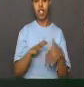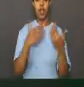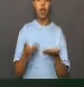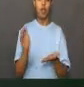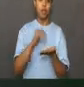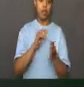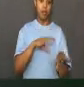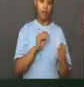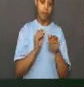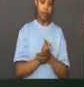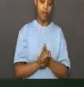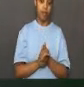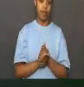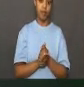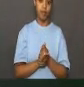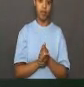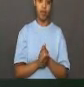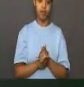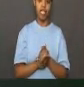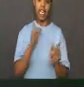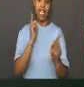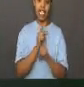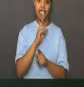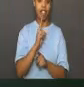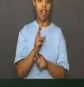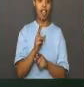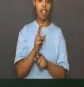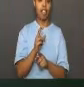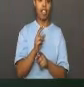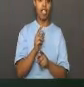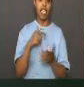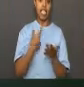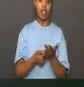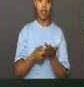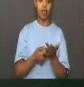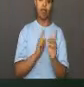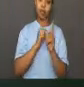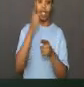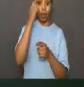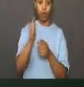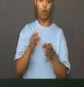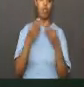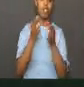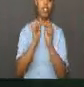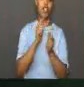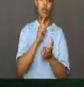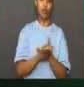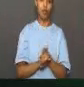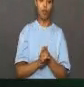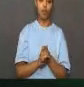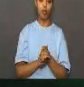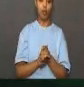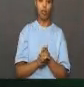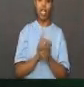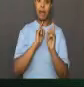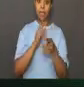Welcome back, students. I am sure you were able to remember the definition. If